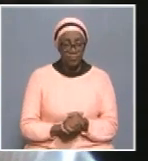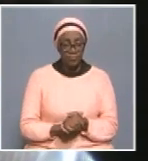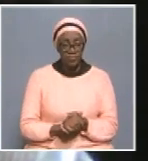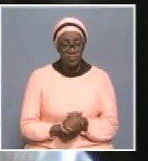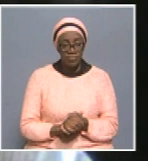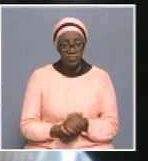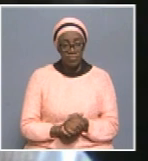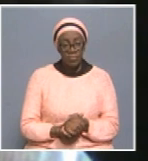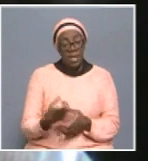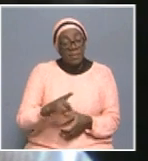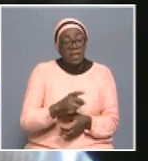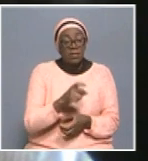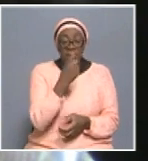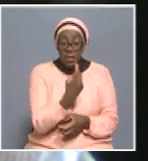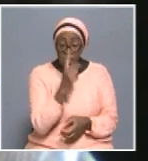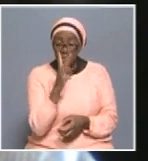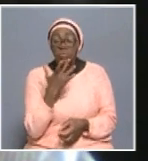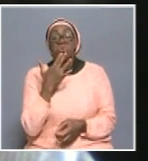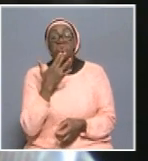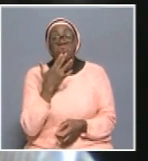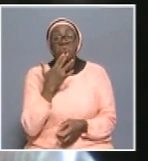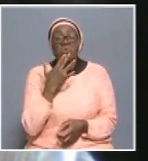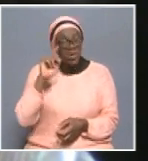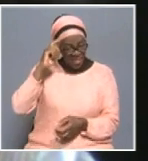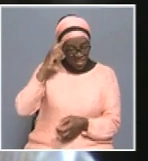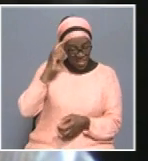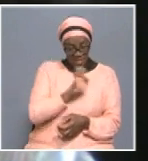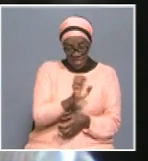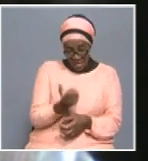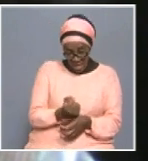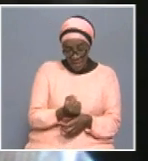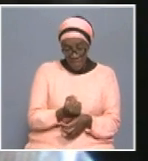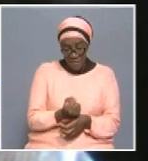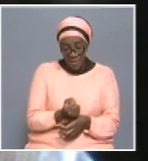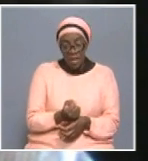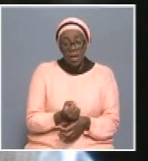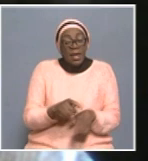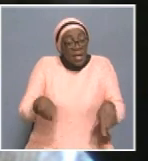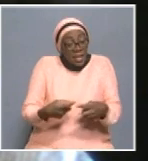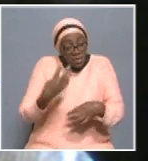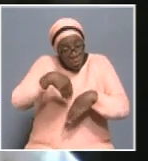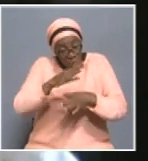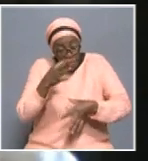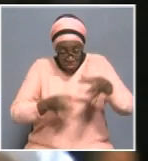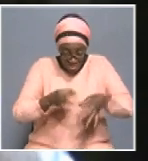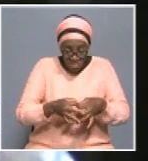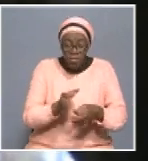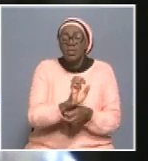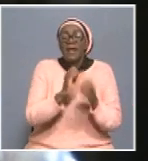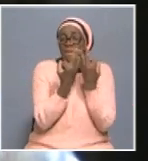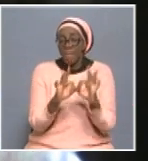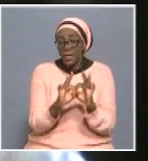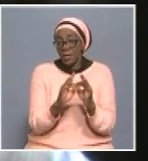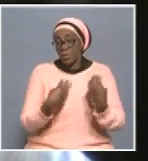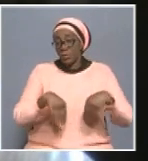And whoever feel aggrieved, they have that as an avenue that they could probably explore. But unless the issues are put